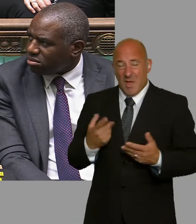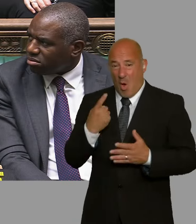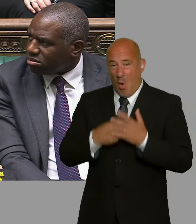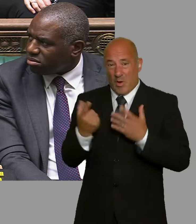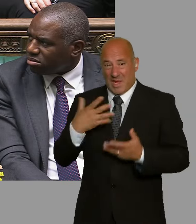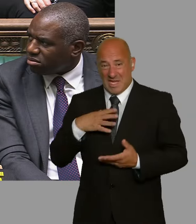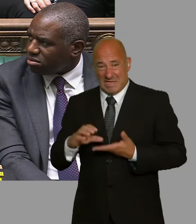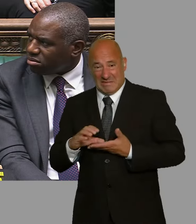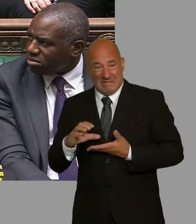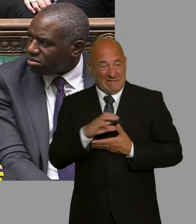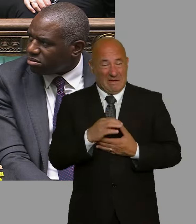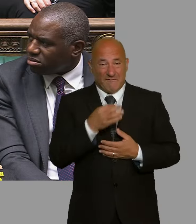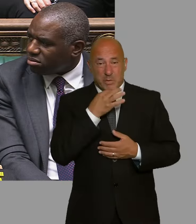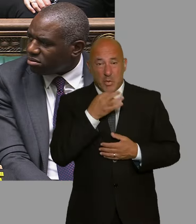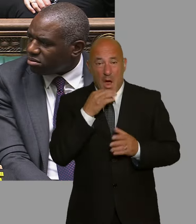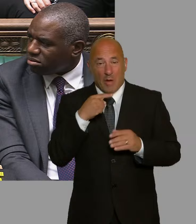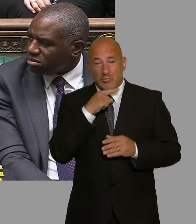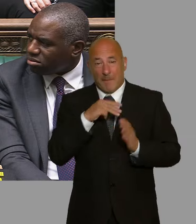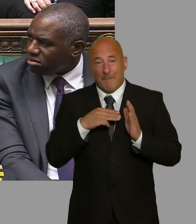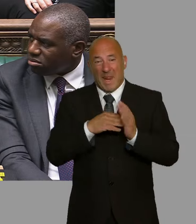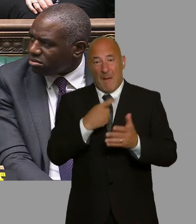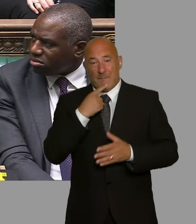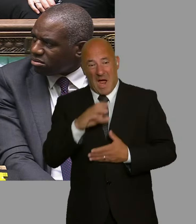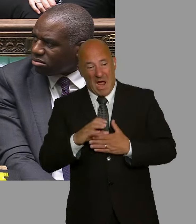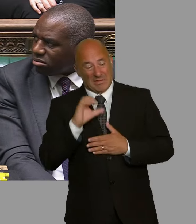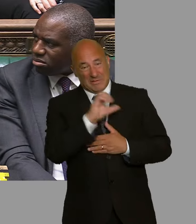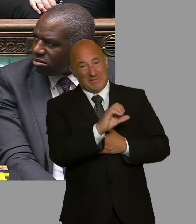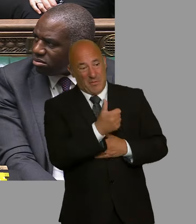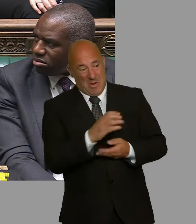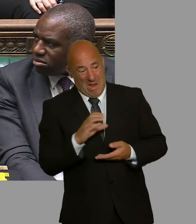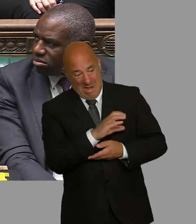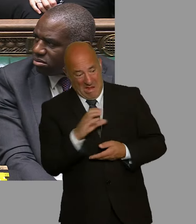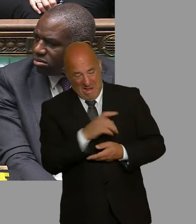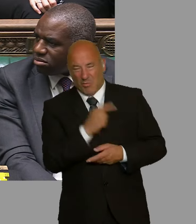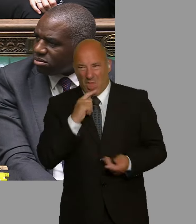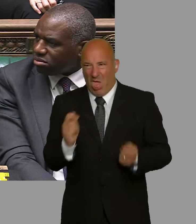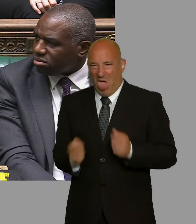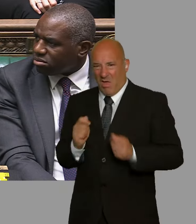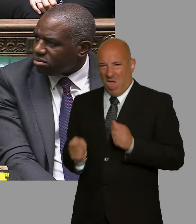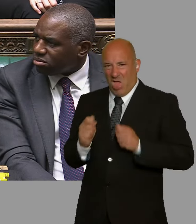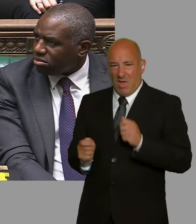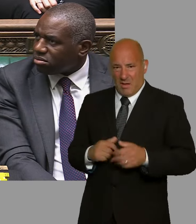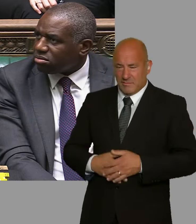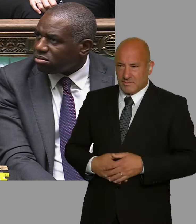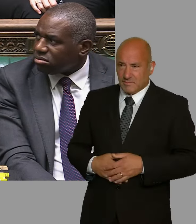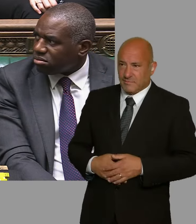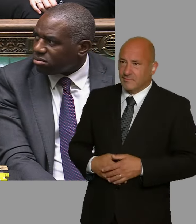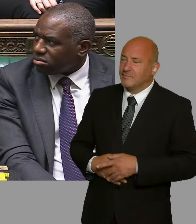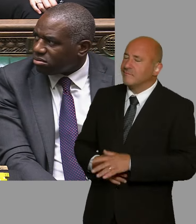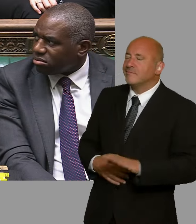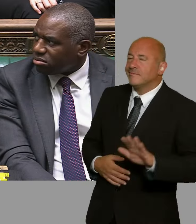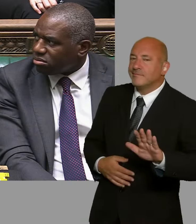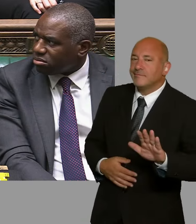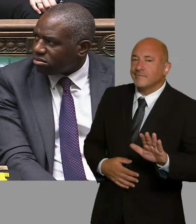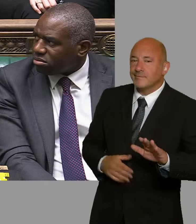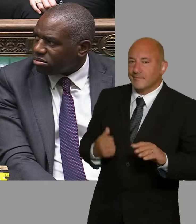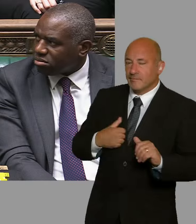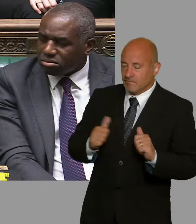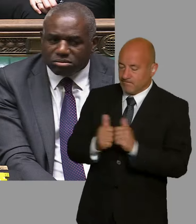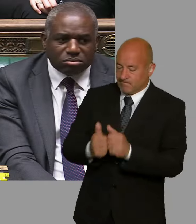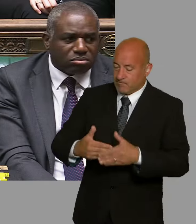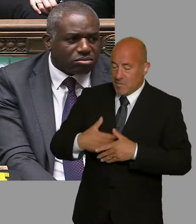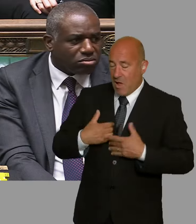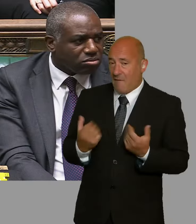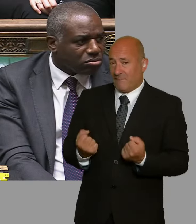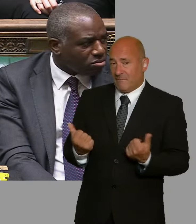down in accordance with the deal. And I'll come back to him and update the House in due course, and I think the House will be very pleased at